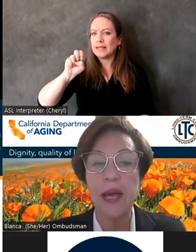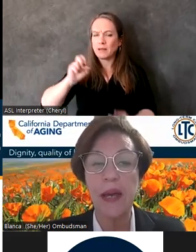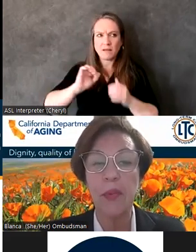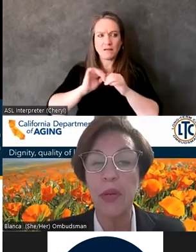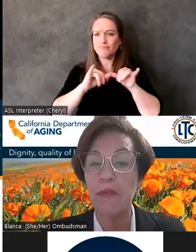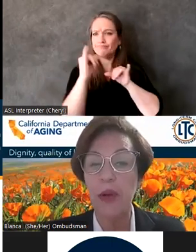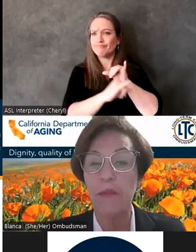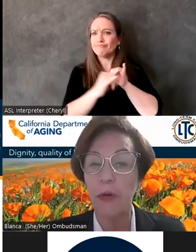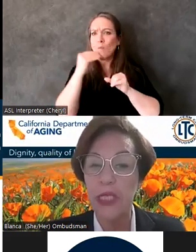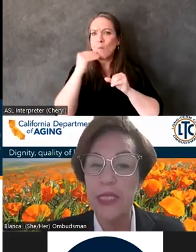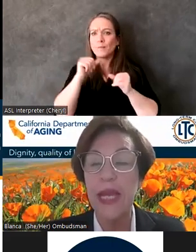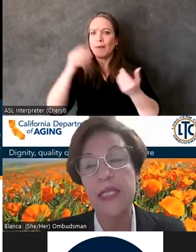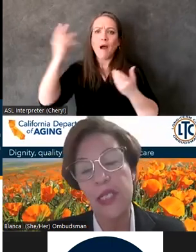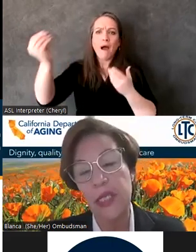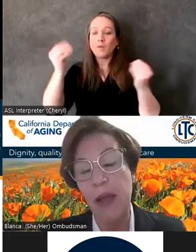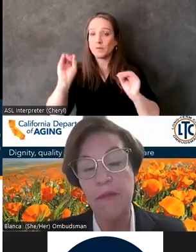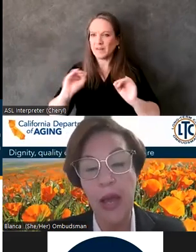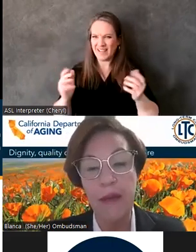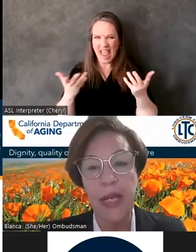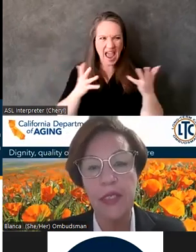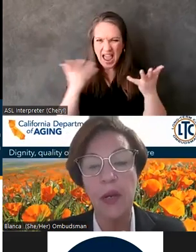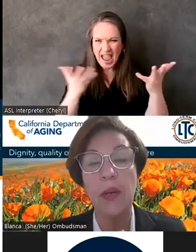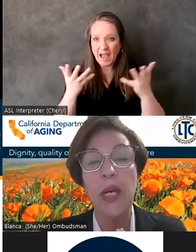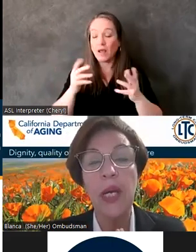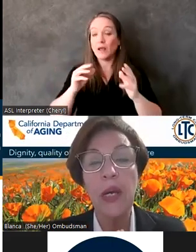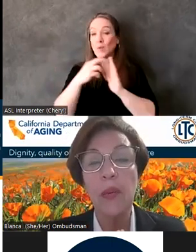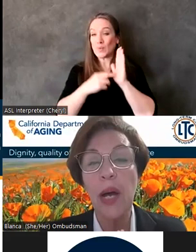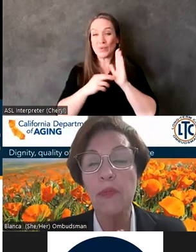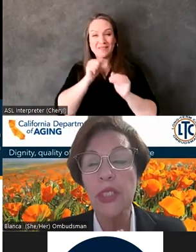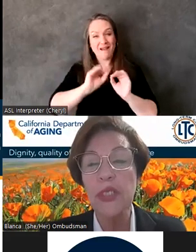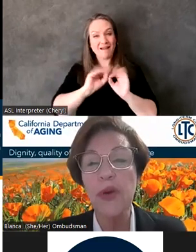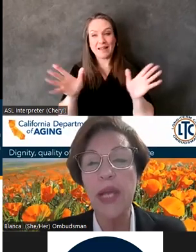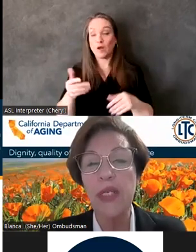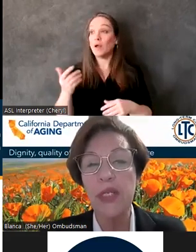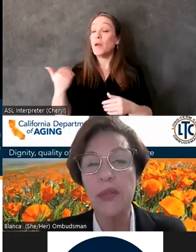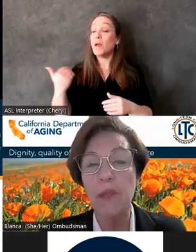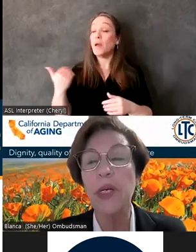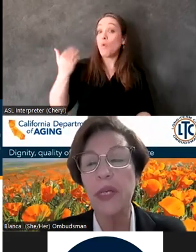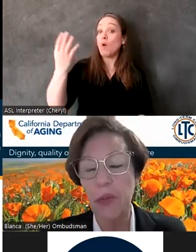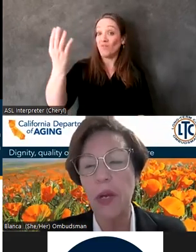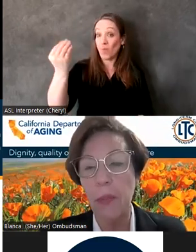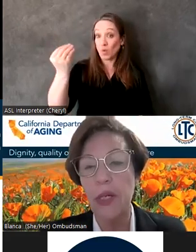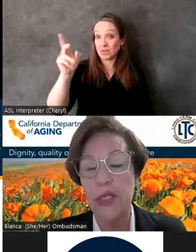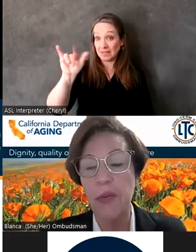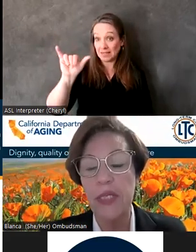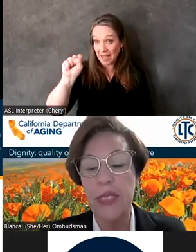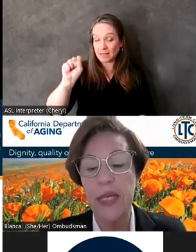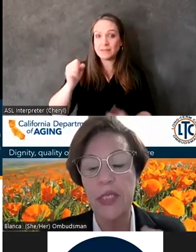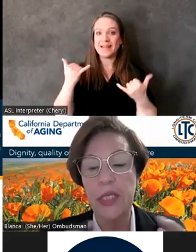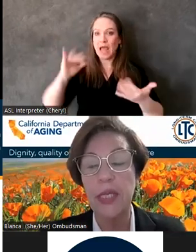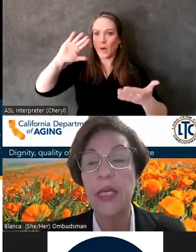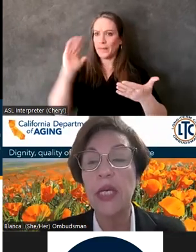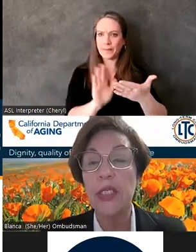because we went from 14 days to now 5 days. So we're just trying to, and working with our partners across